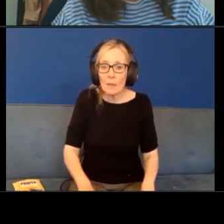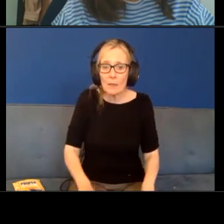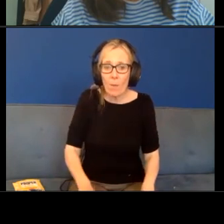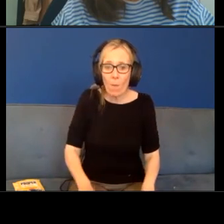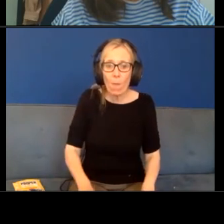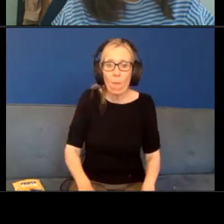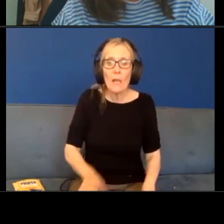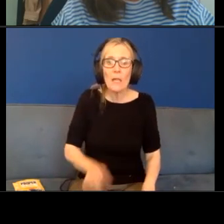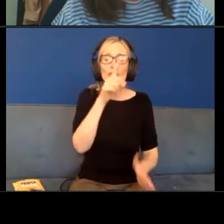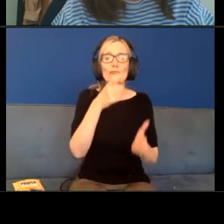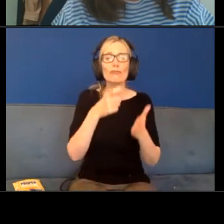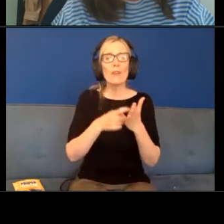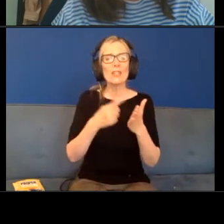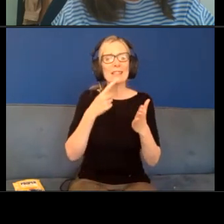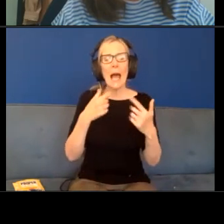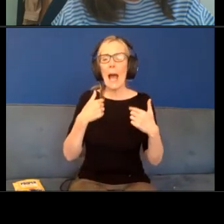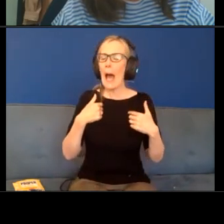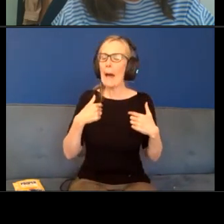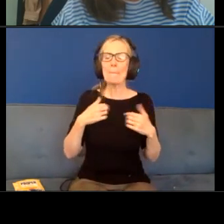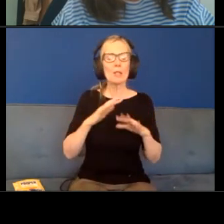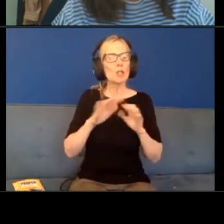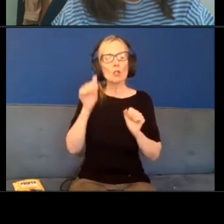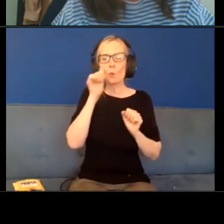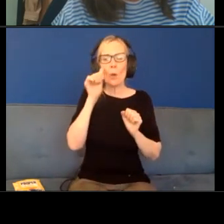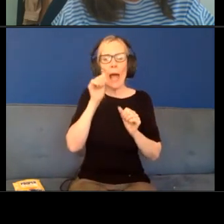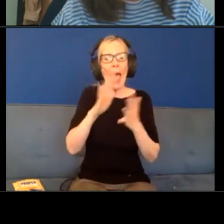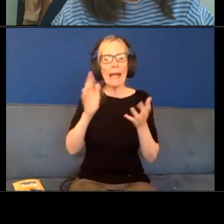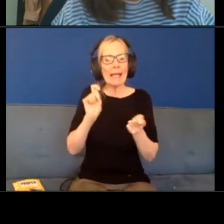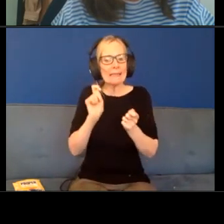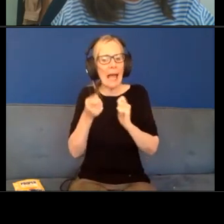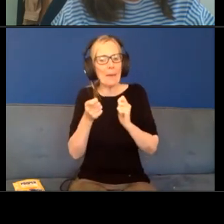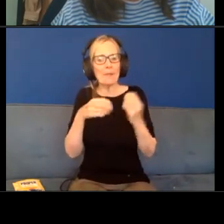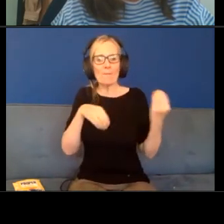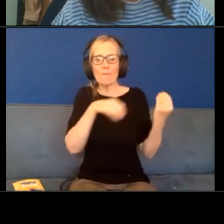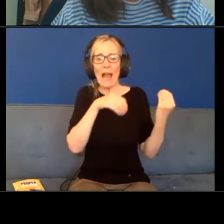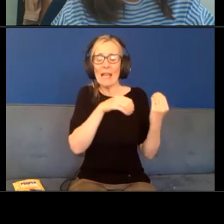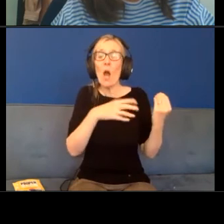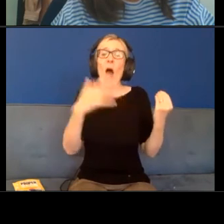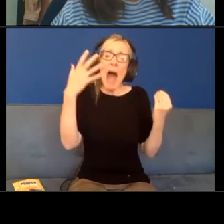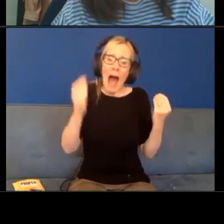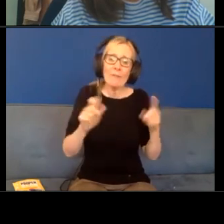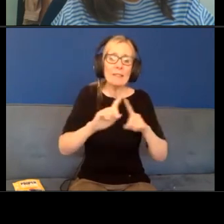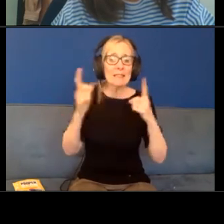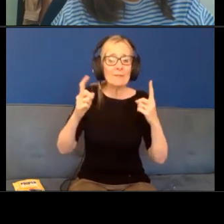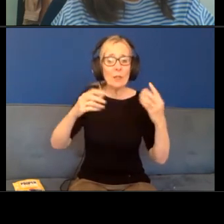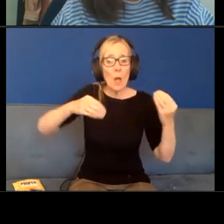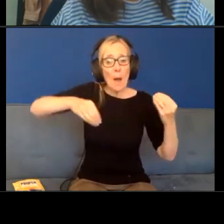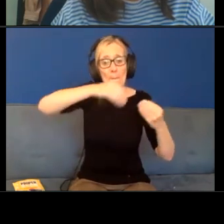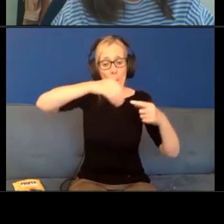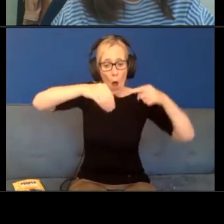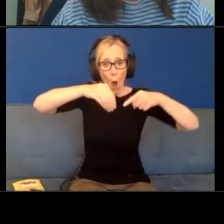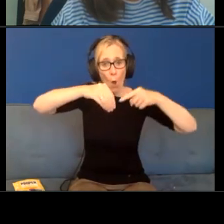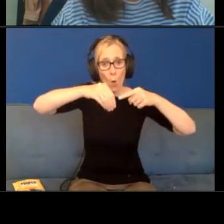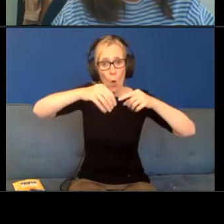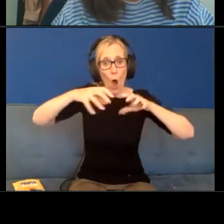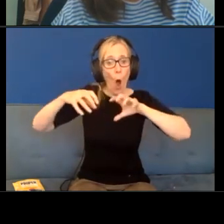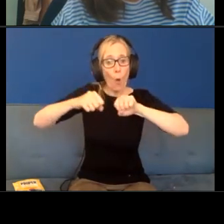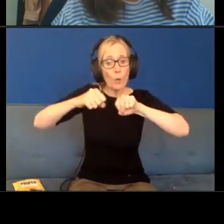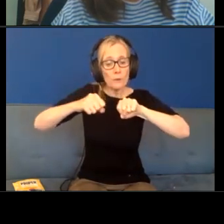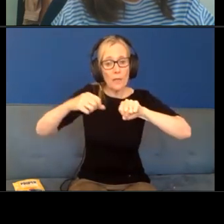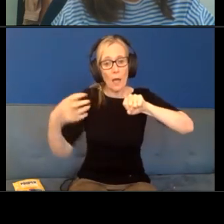I'm not aware of adaptive violins as such, although we do have various bow holders, and one of the accessible instruments challenges also to work